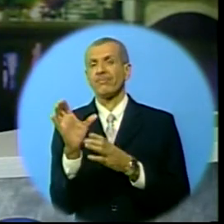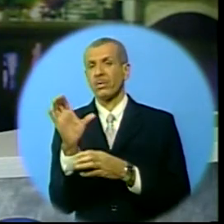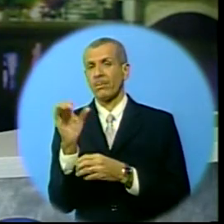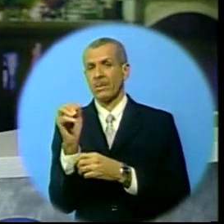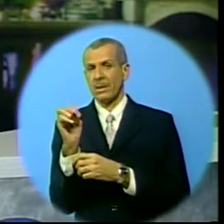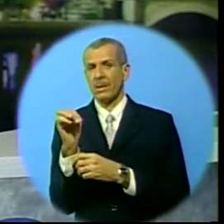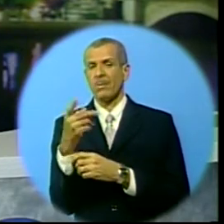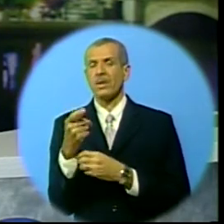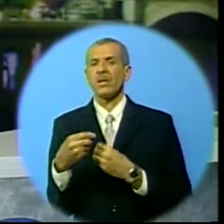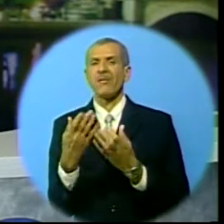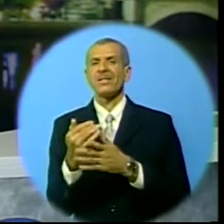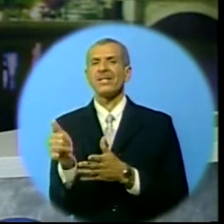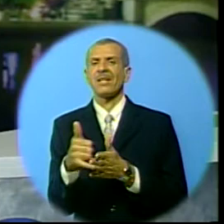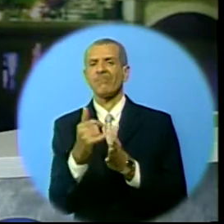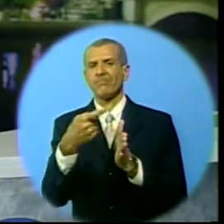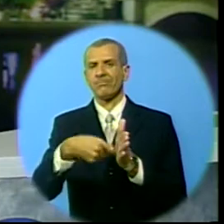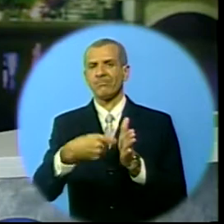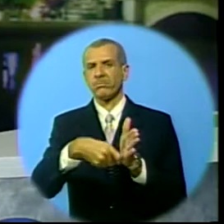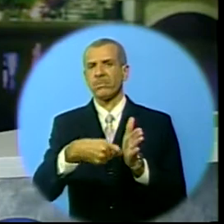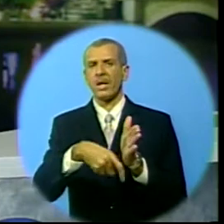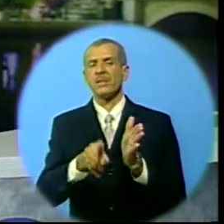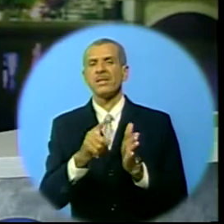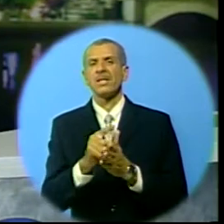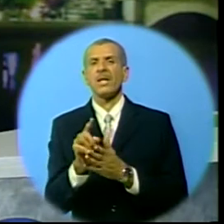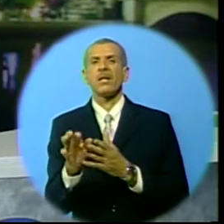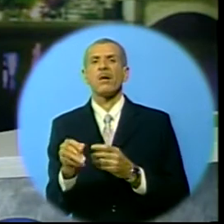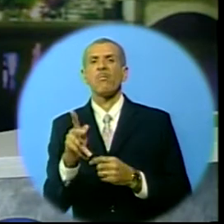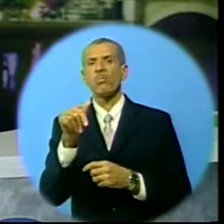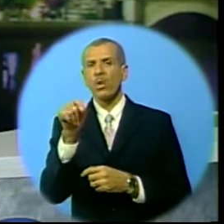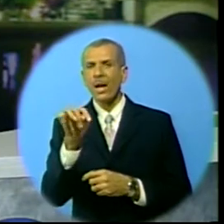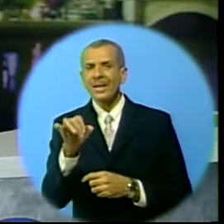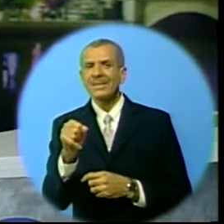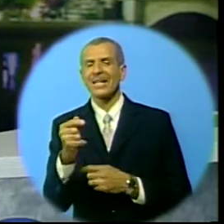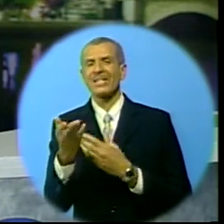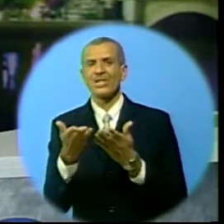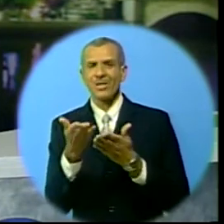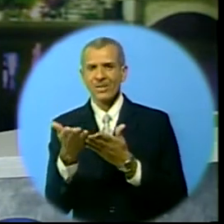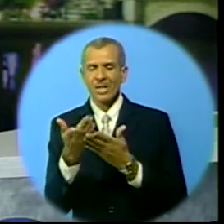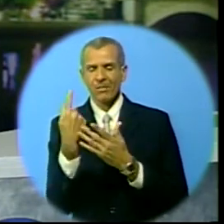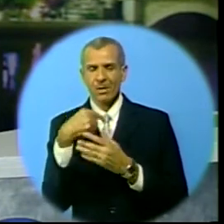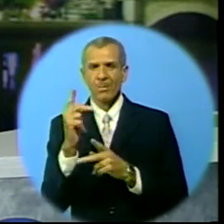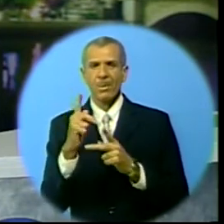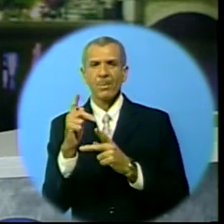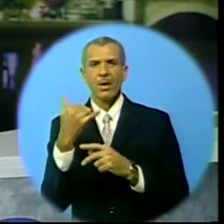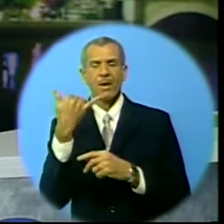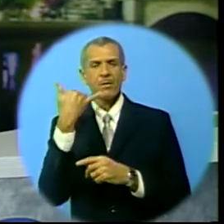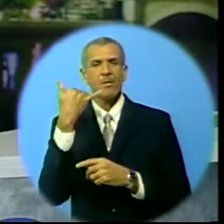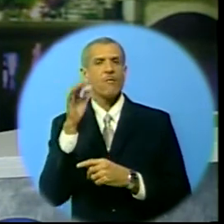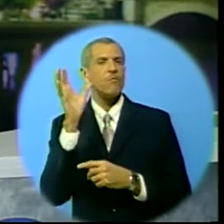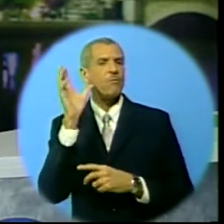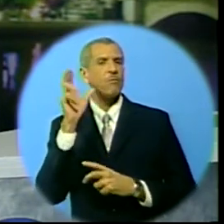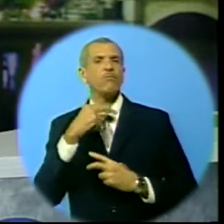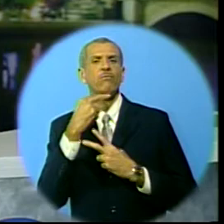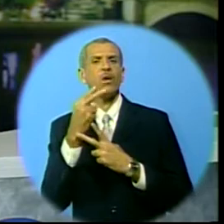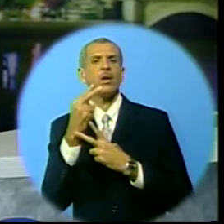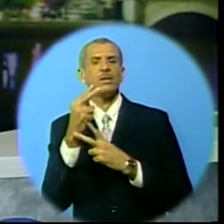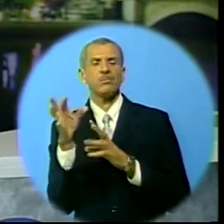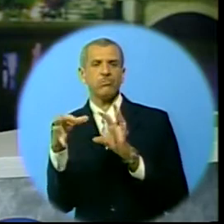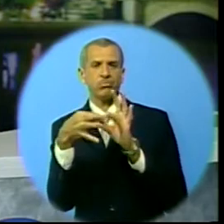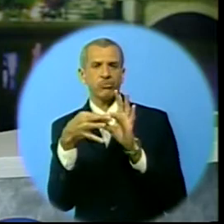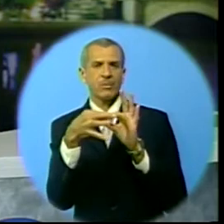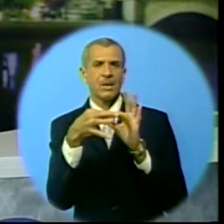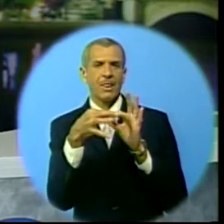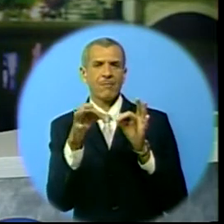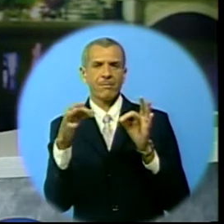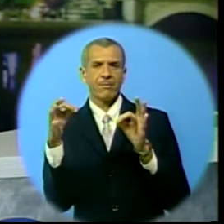the same prices, products and service standards to customers on the voice network. Additionally, the merged entity